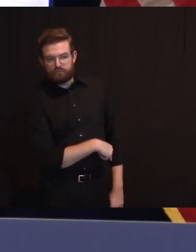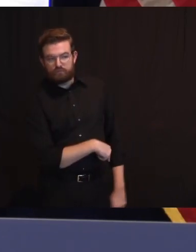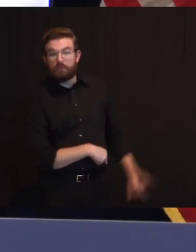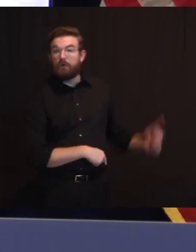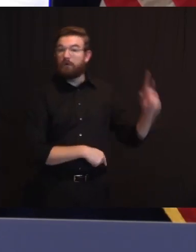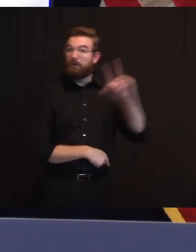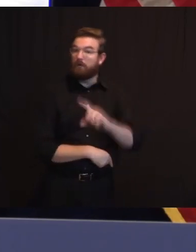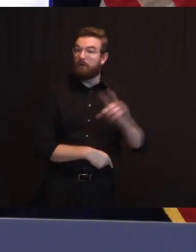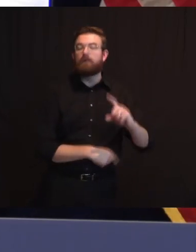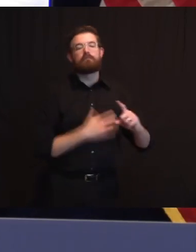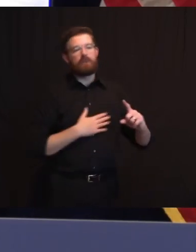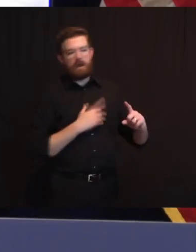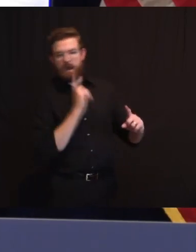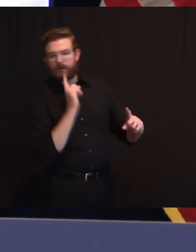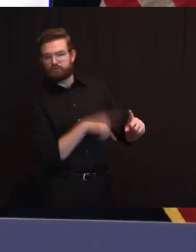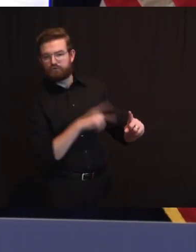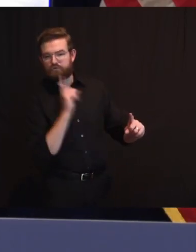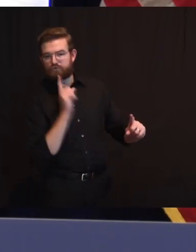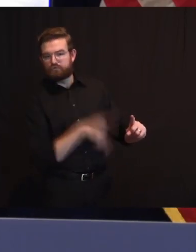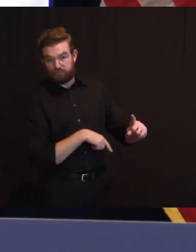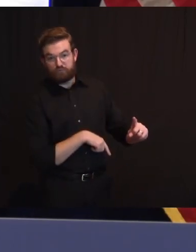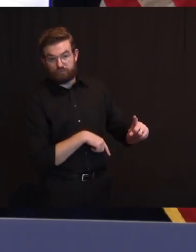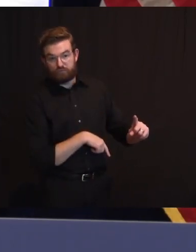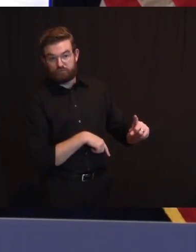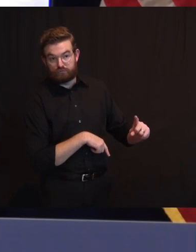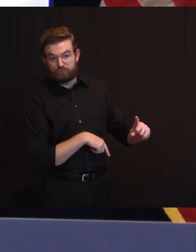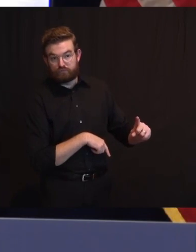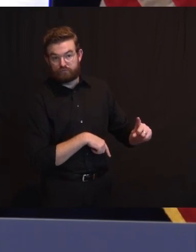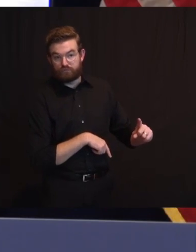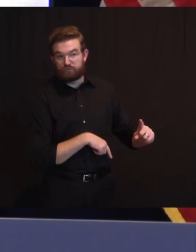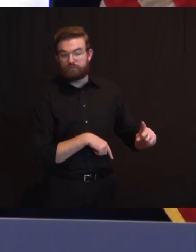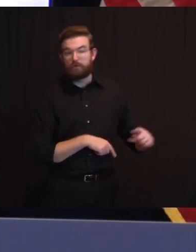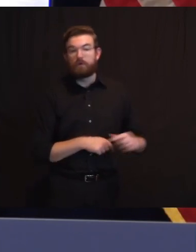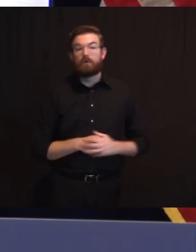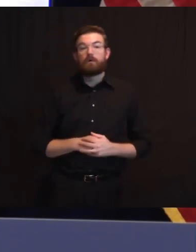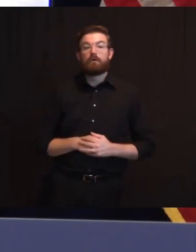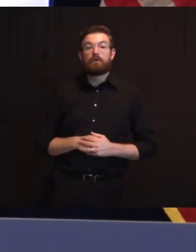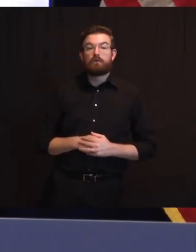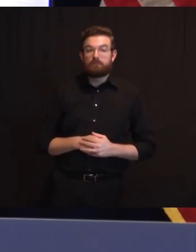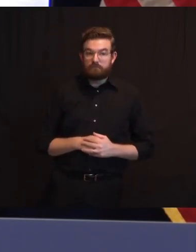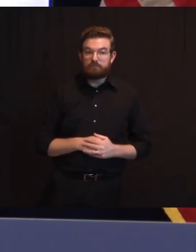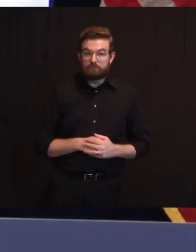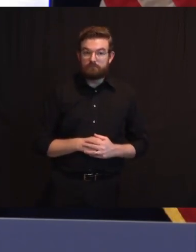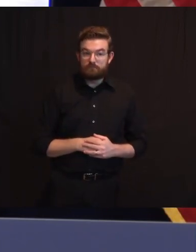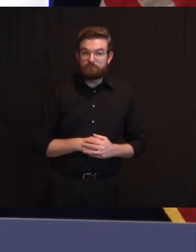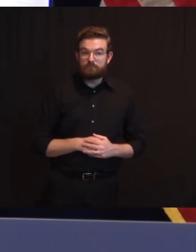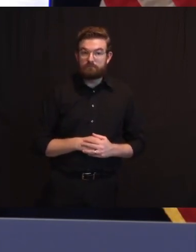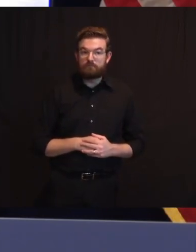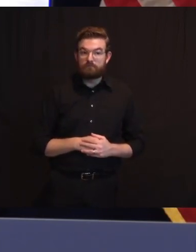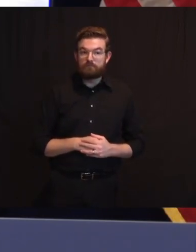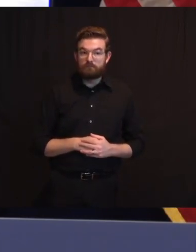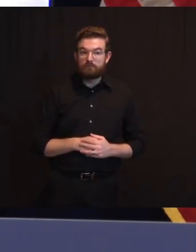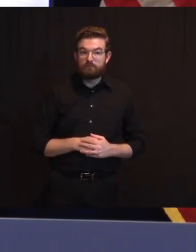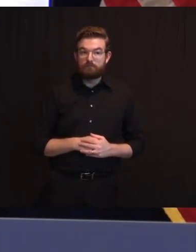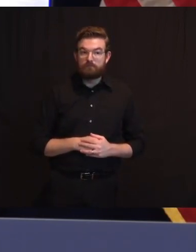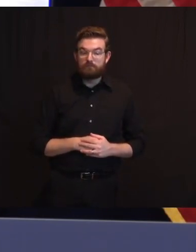had so these individuals can be reached and told to get tested and quarantined to break the chain of